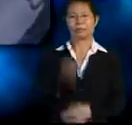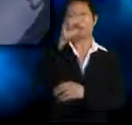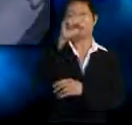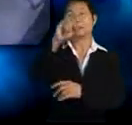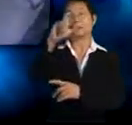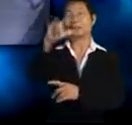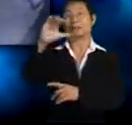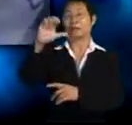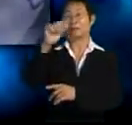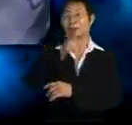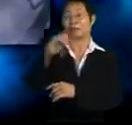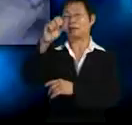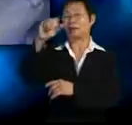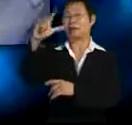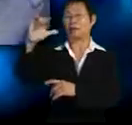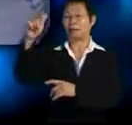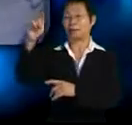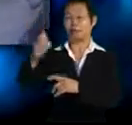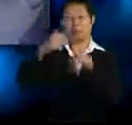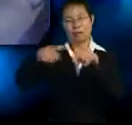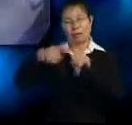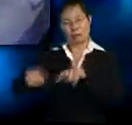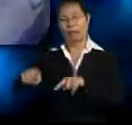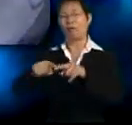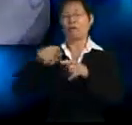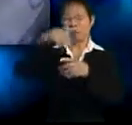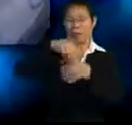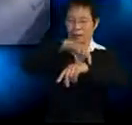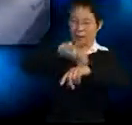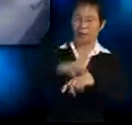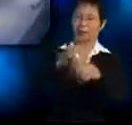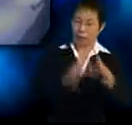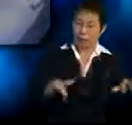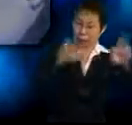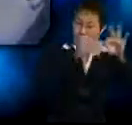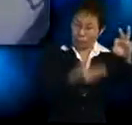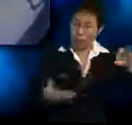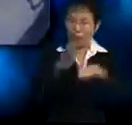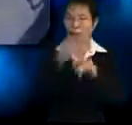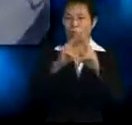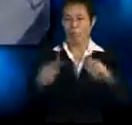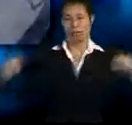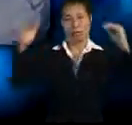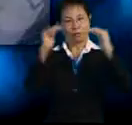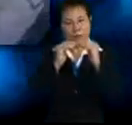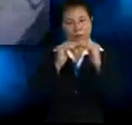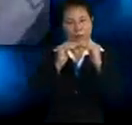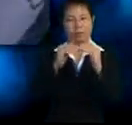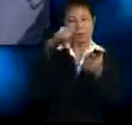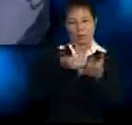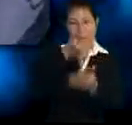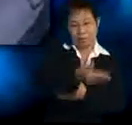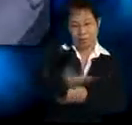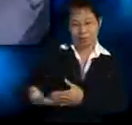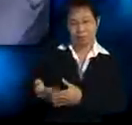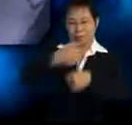Silica and silicates are found in various forms in the Earth's crust. They are important substances and very stable. This